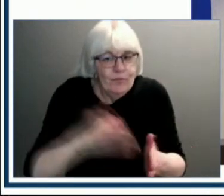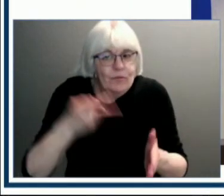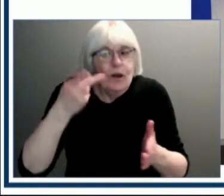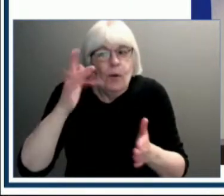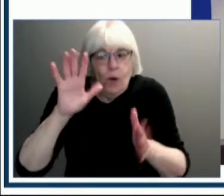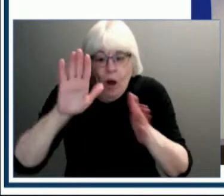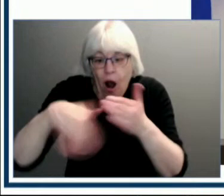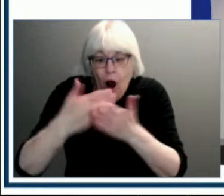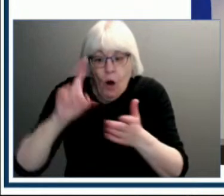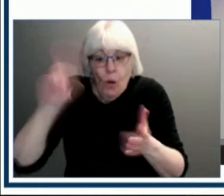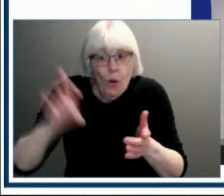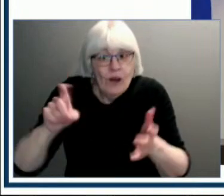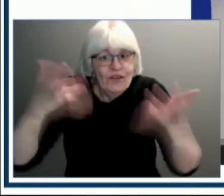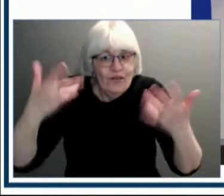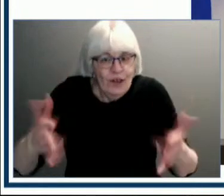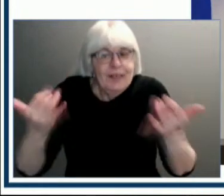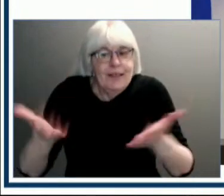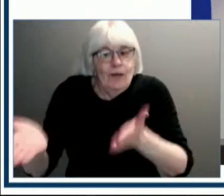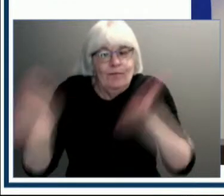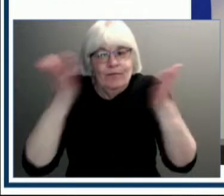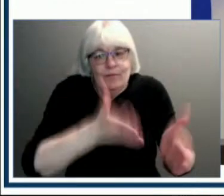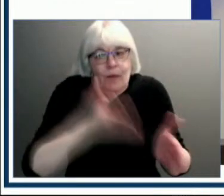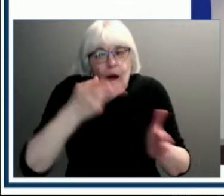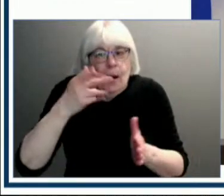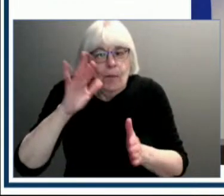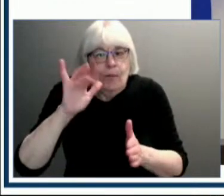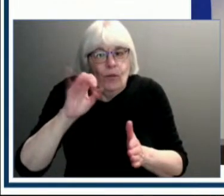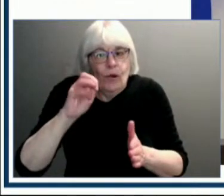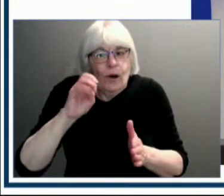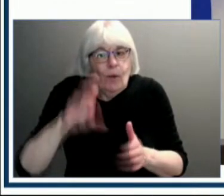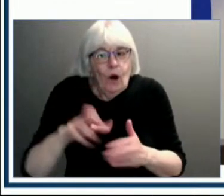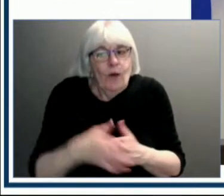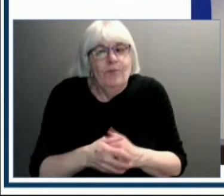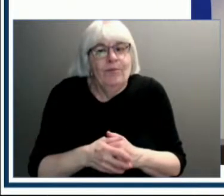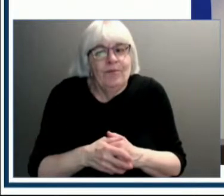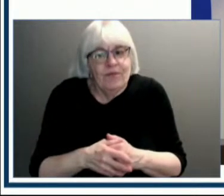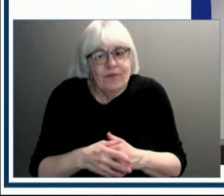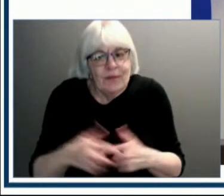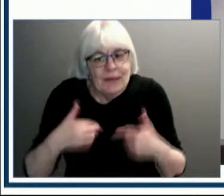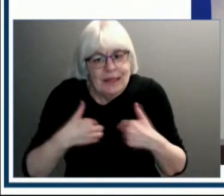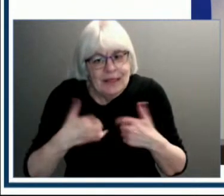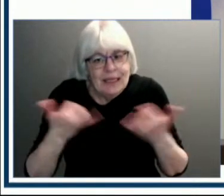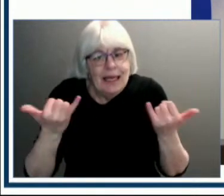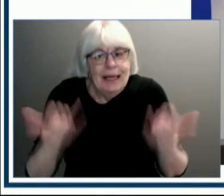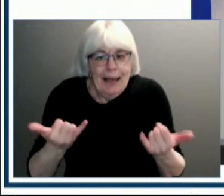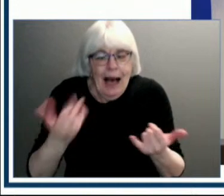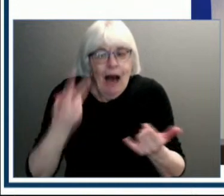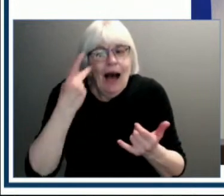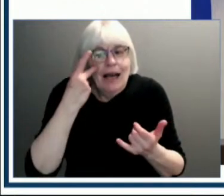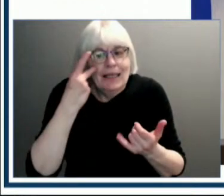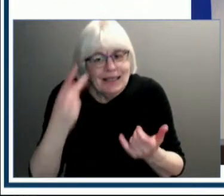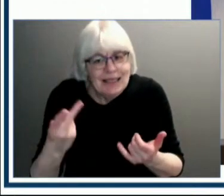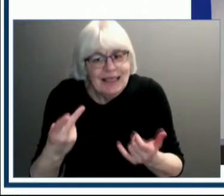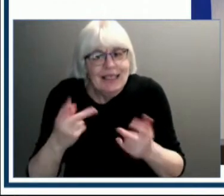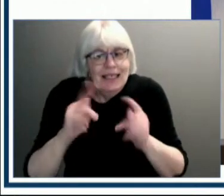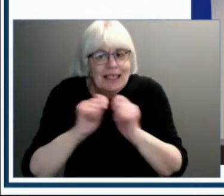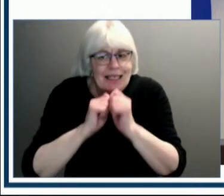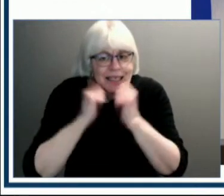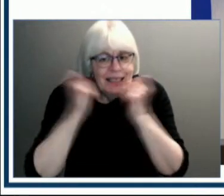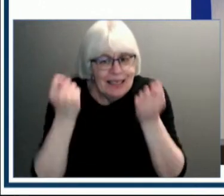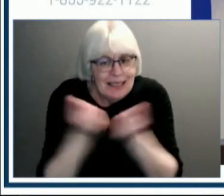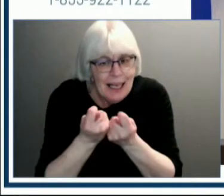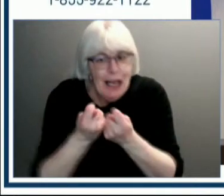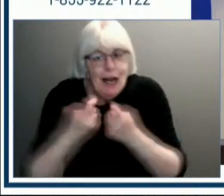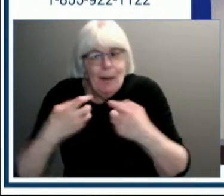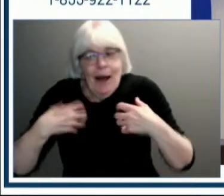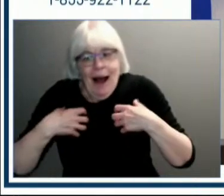honor to see firsthand the professionalism of the teams within public health, the Nova Scotia Health Authority, Department of